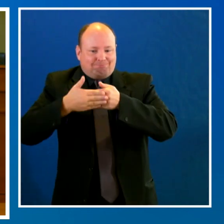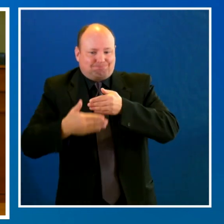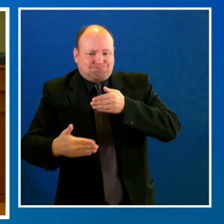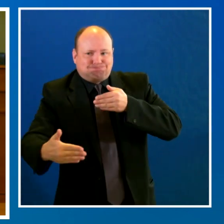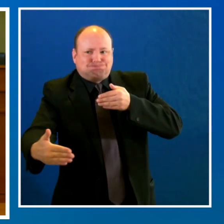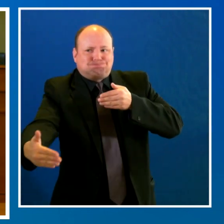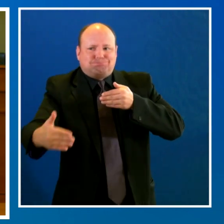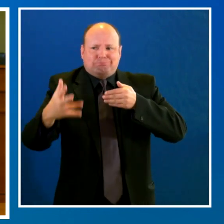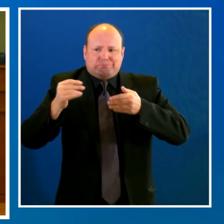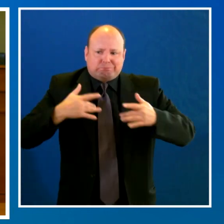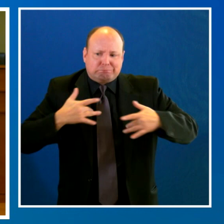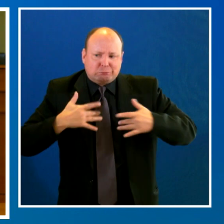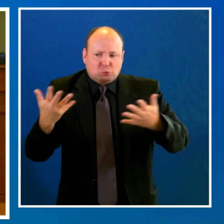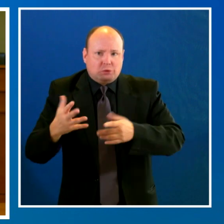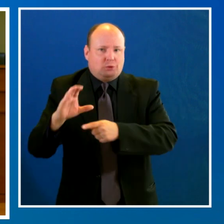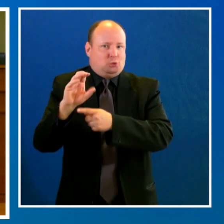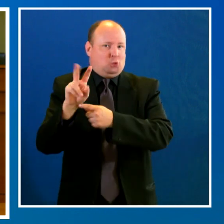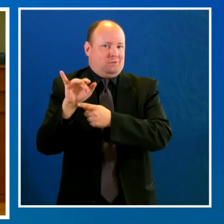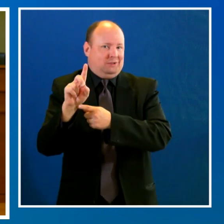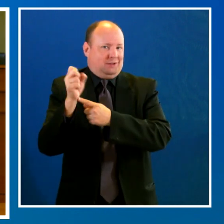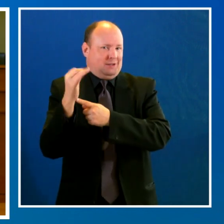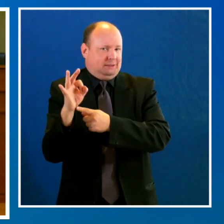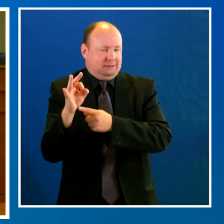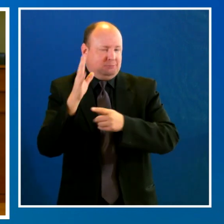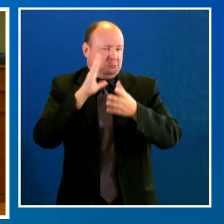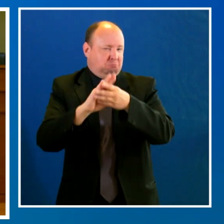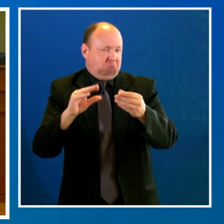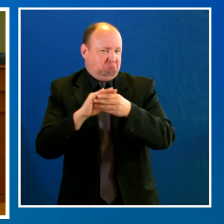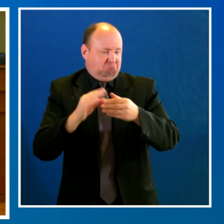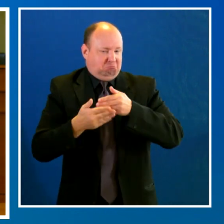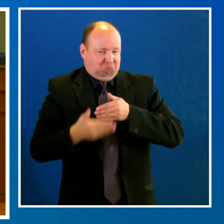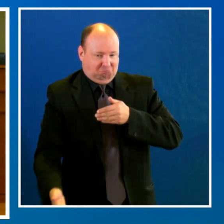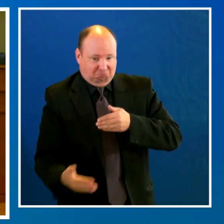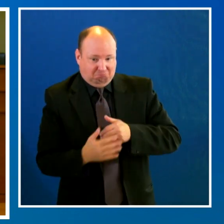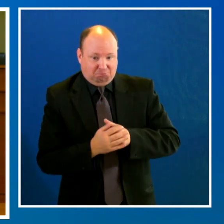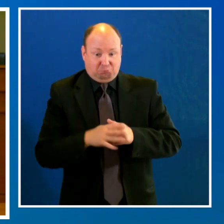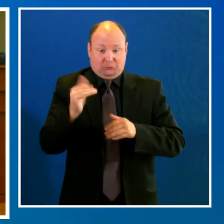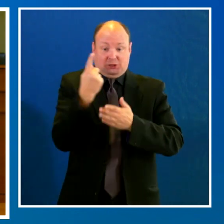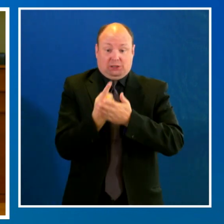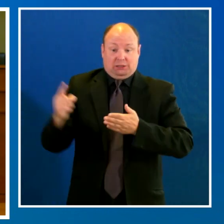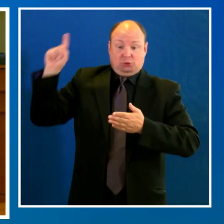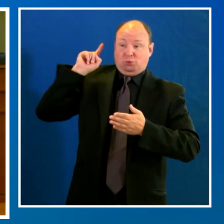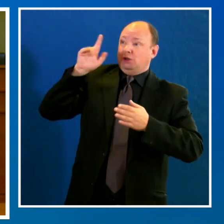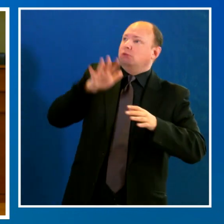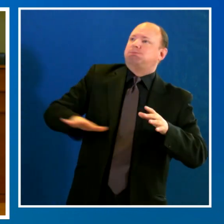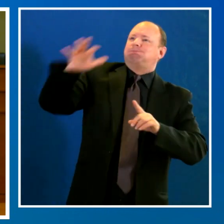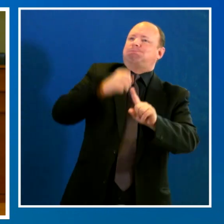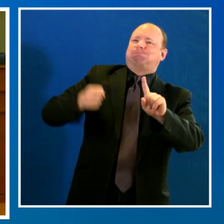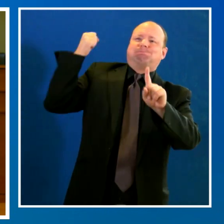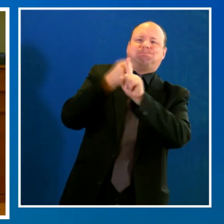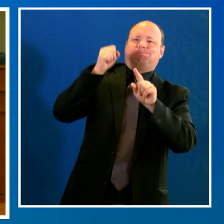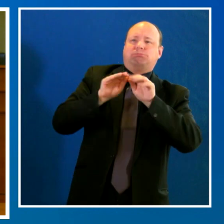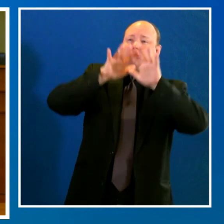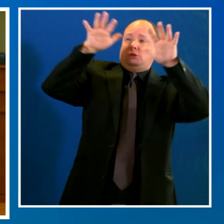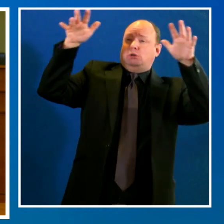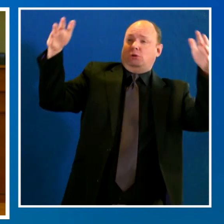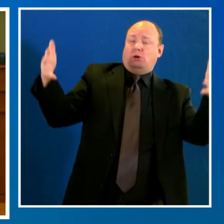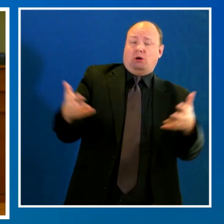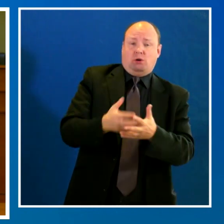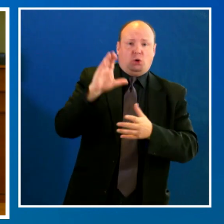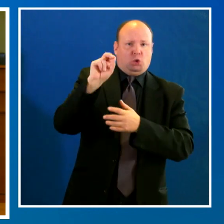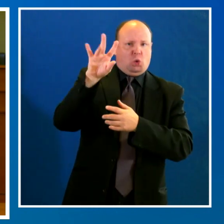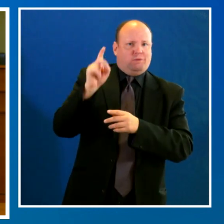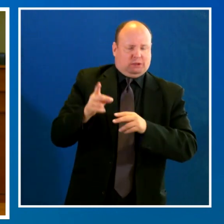against the spread of COVID-19. Last week, the global pandemic became more